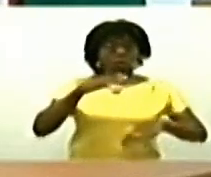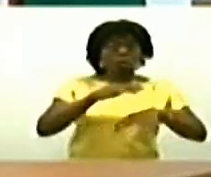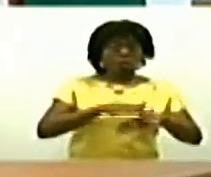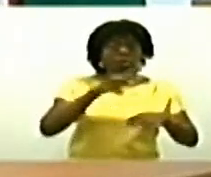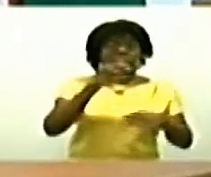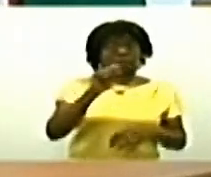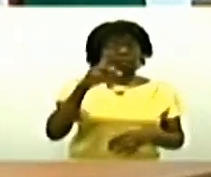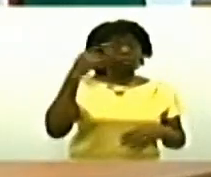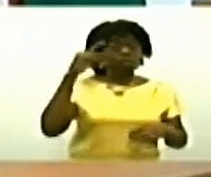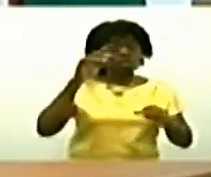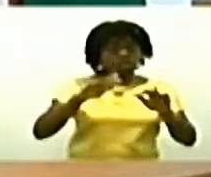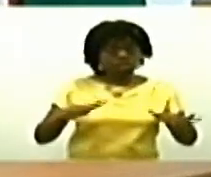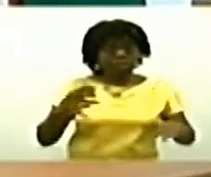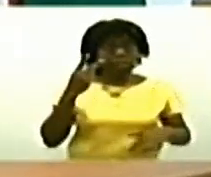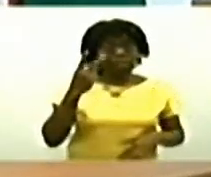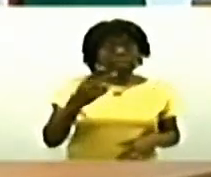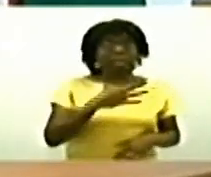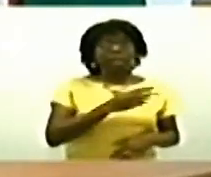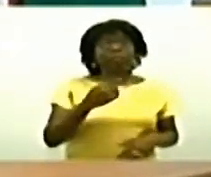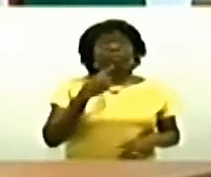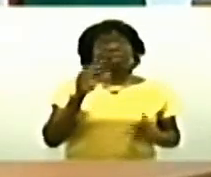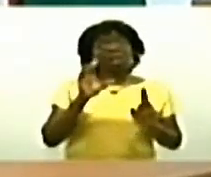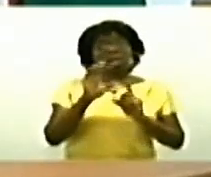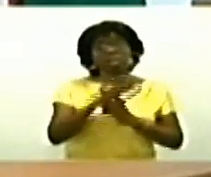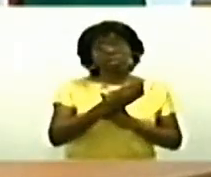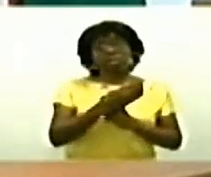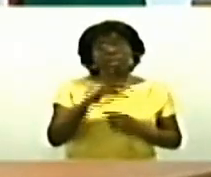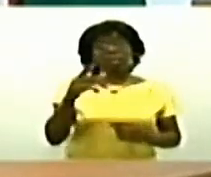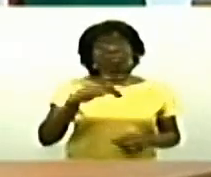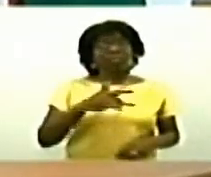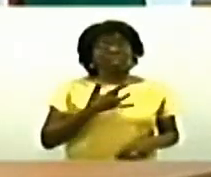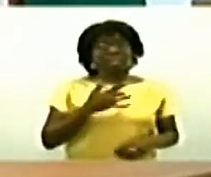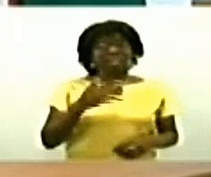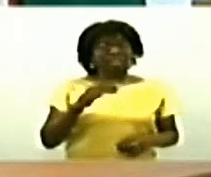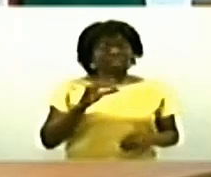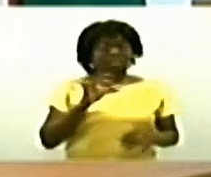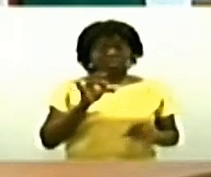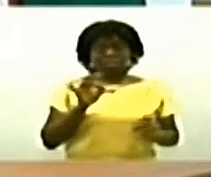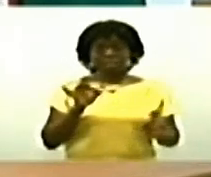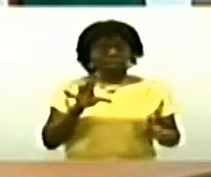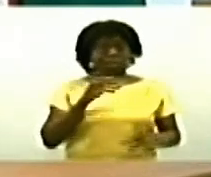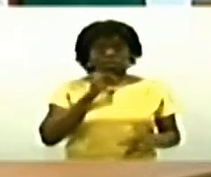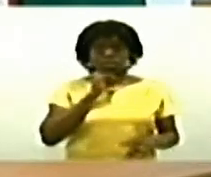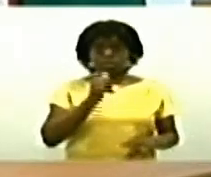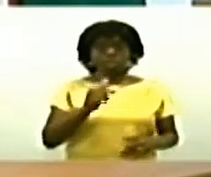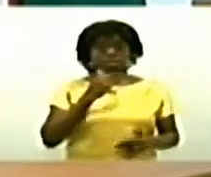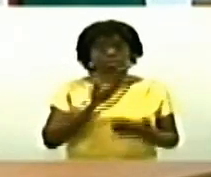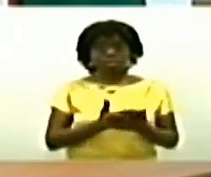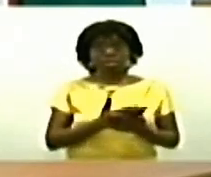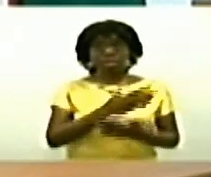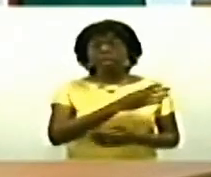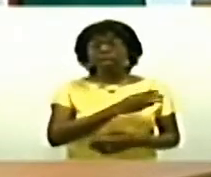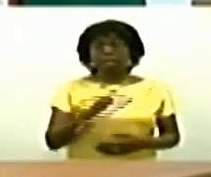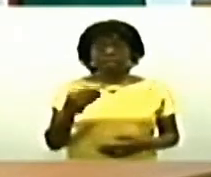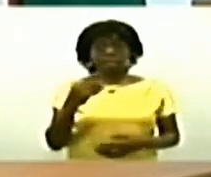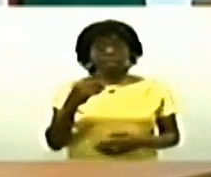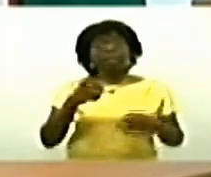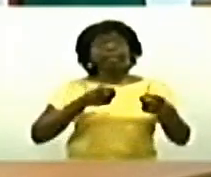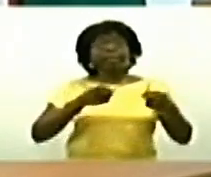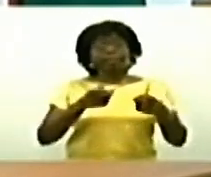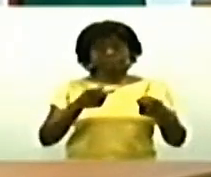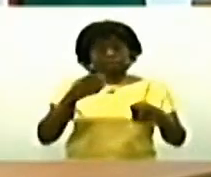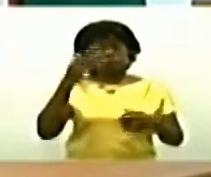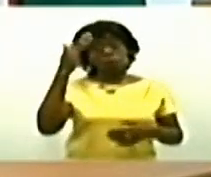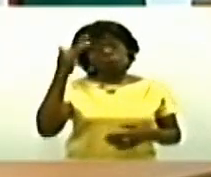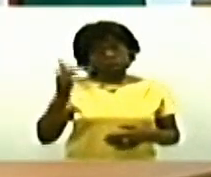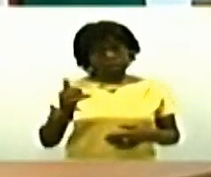our children to see, and we call it culture. I find it is rather disgusting, and it explains where we are and why we